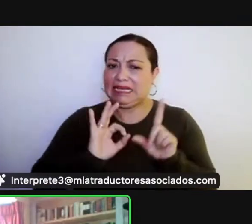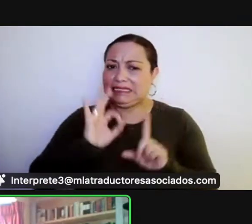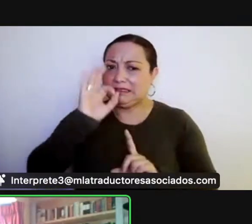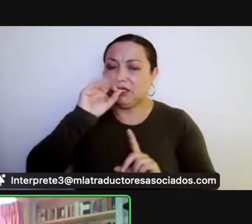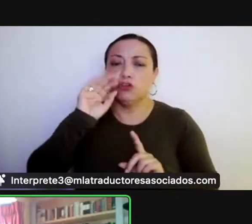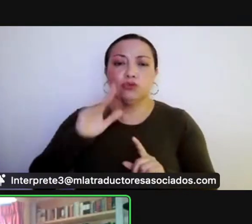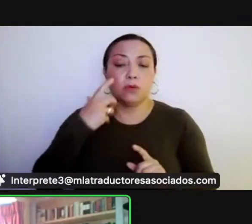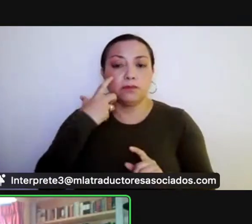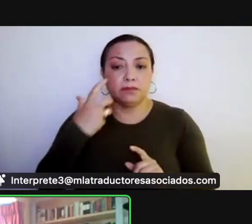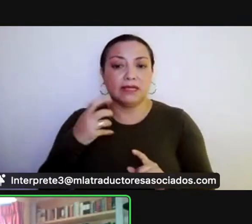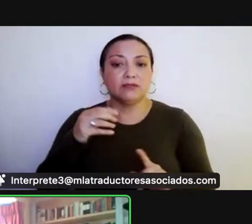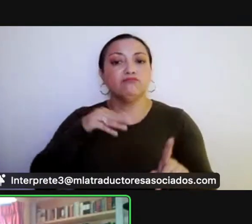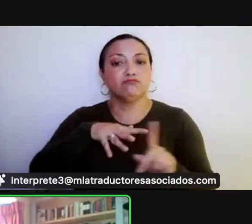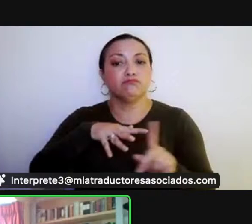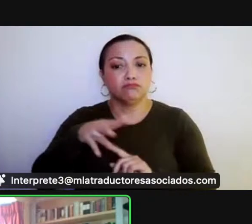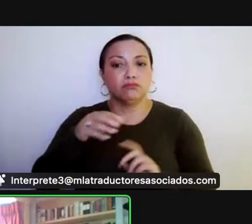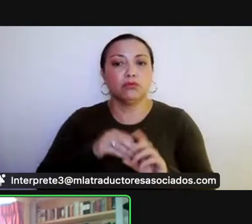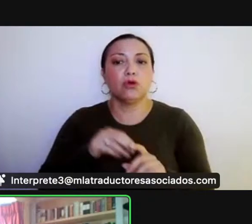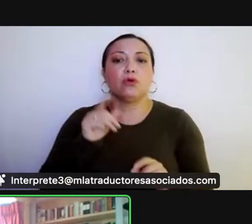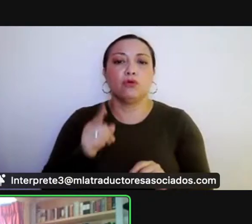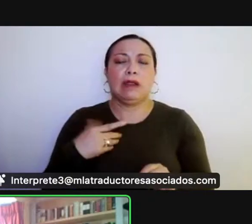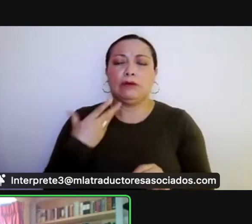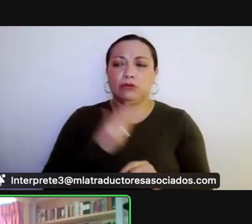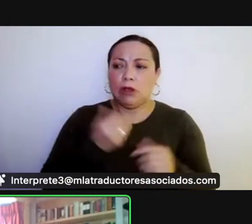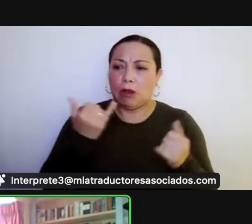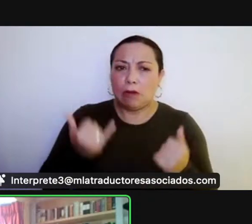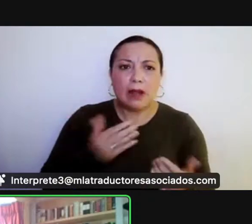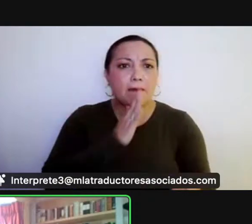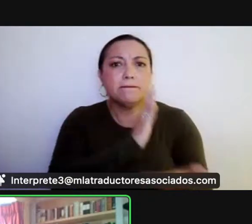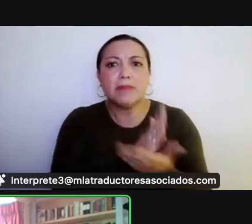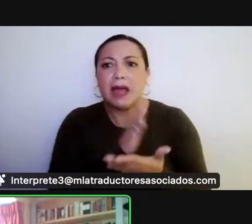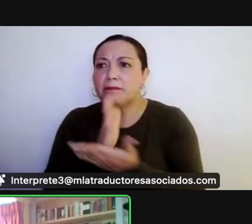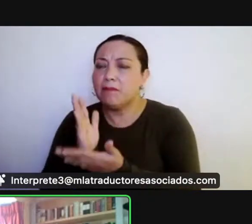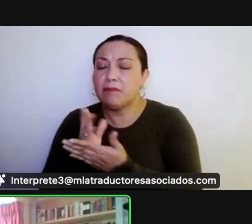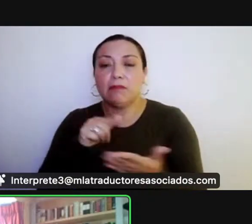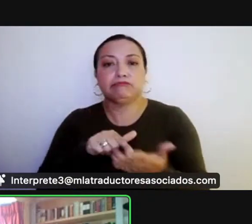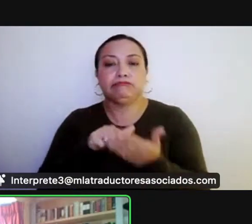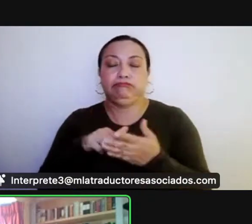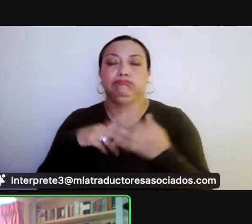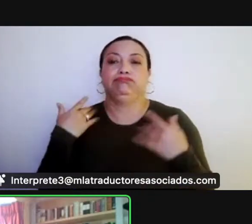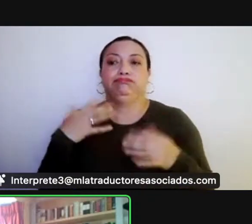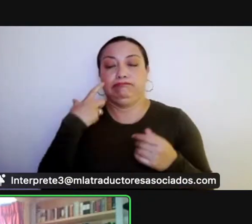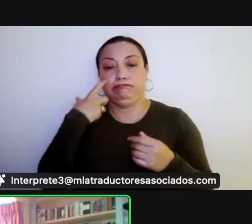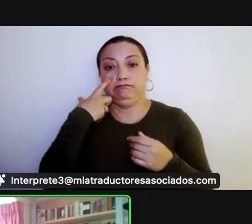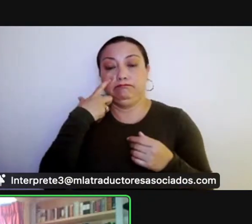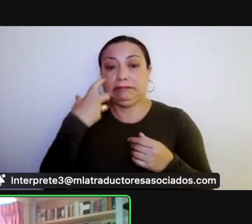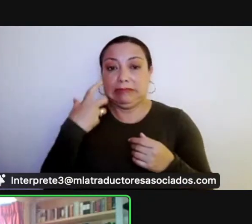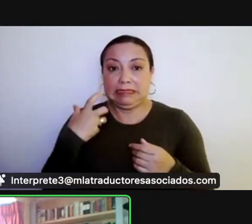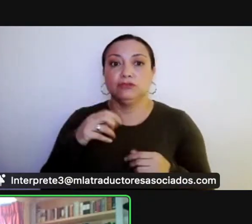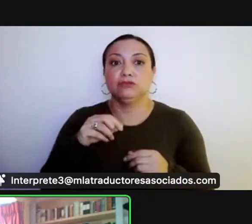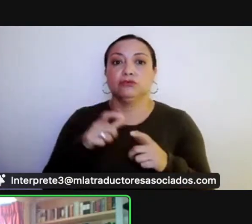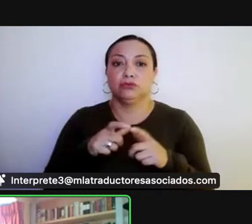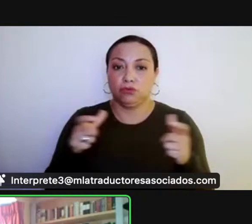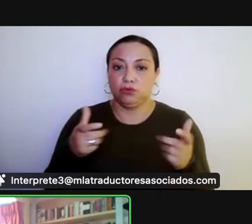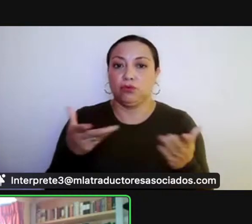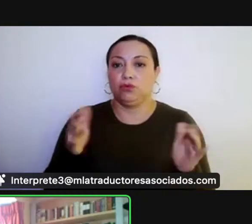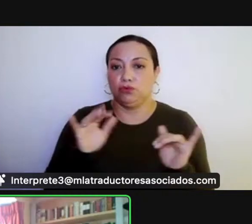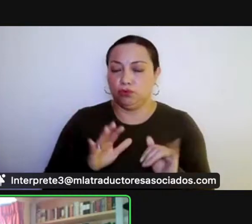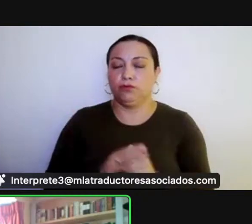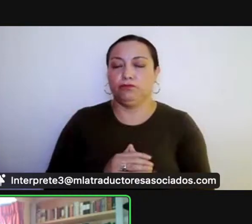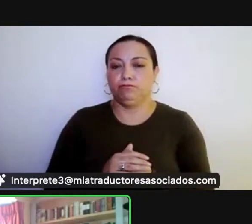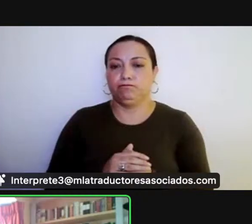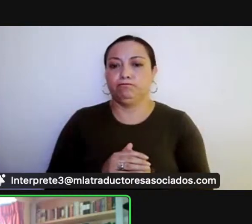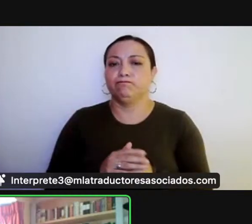more emphasis or is mostly underlined because we are suffering its effects in